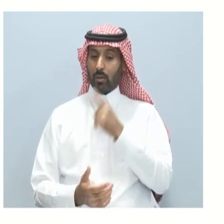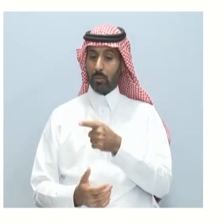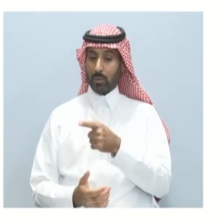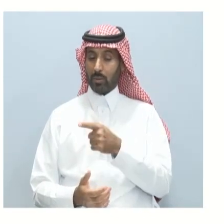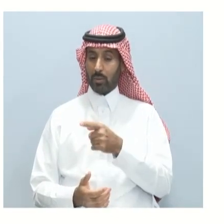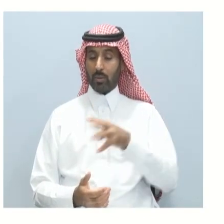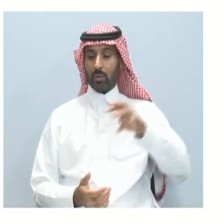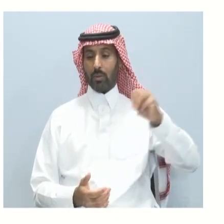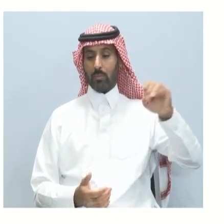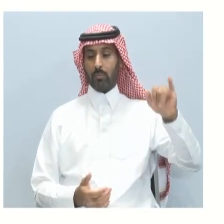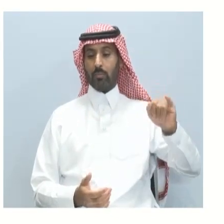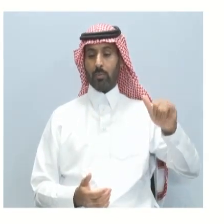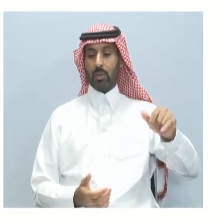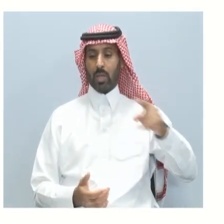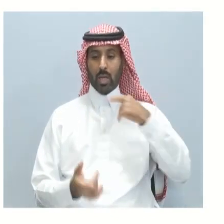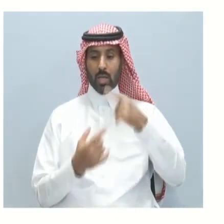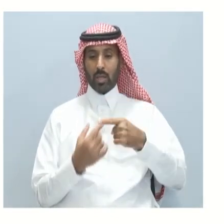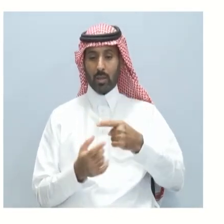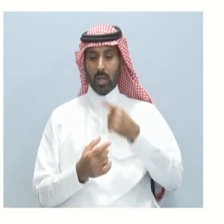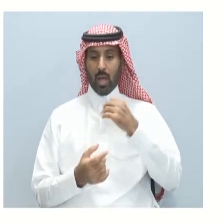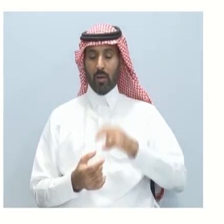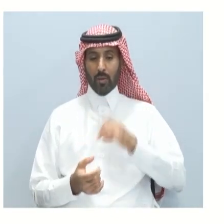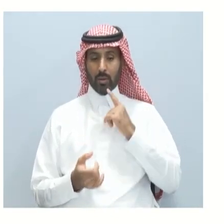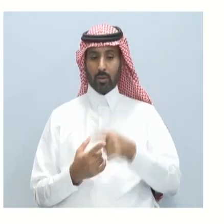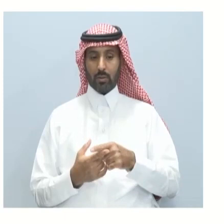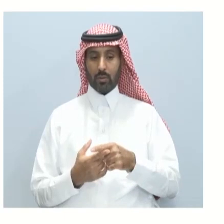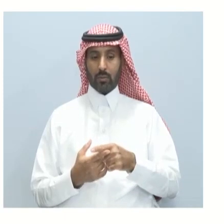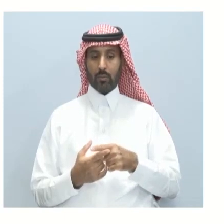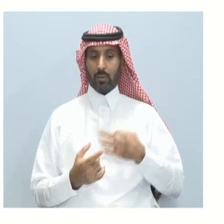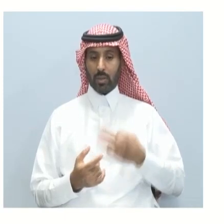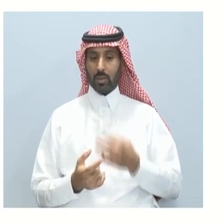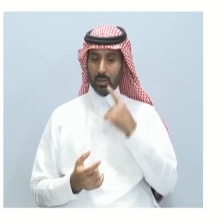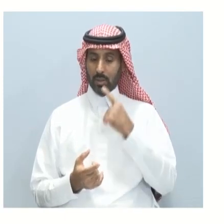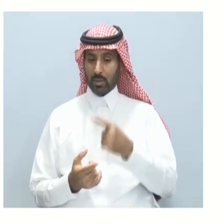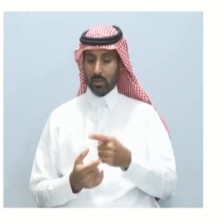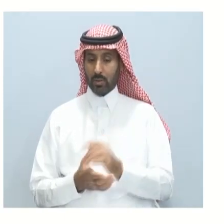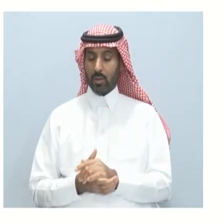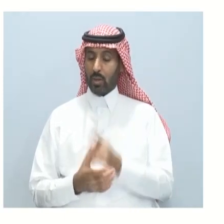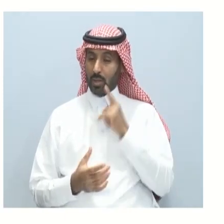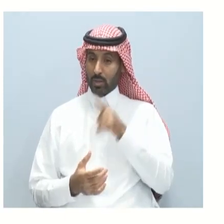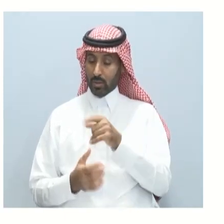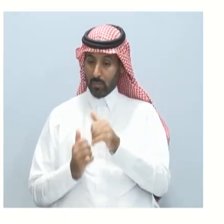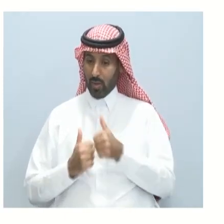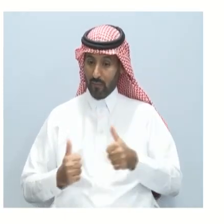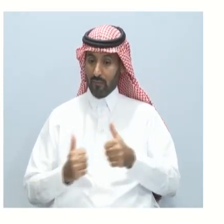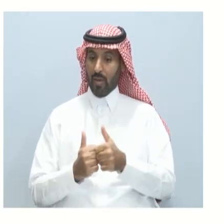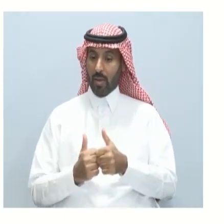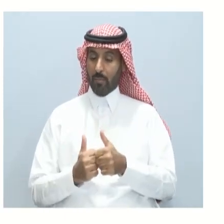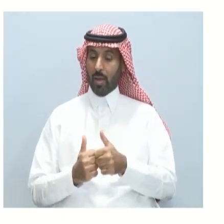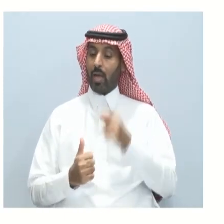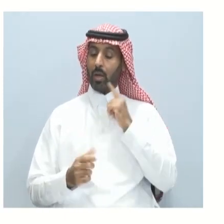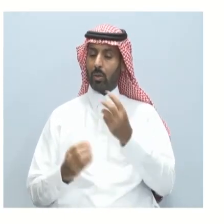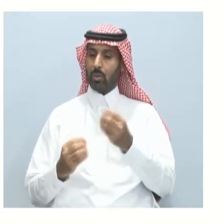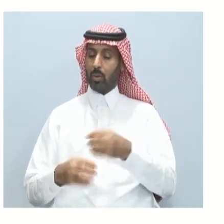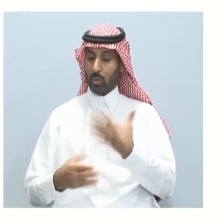felt that she's family. In fact, her house is almost mine. I spend a lot of time with